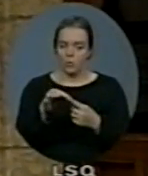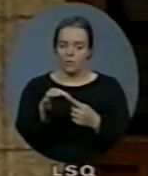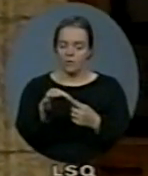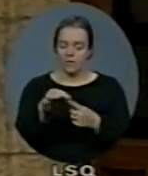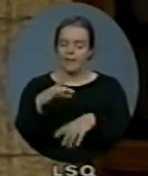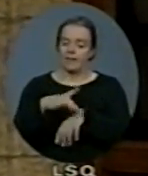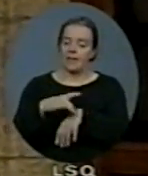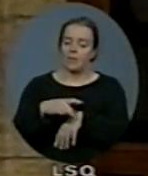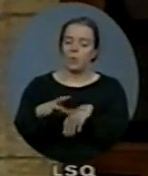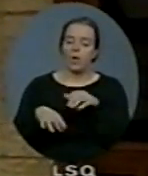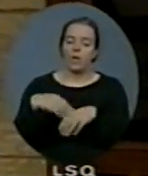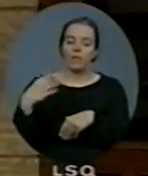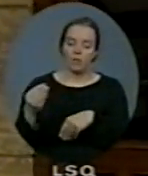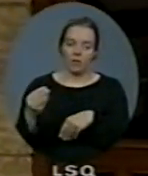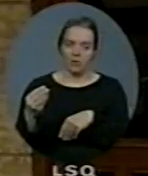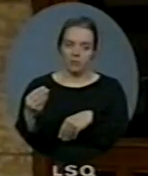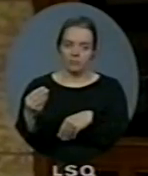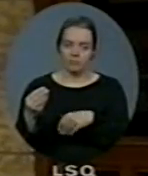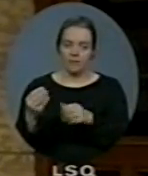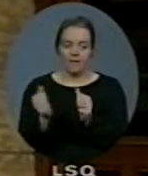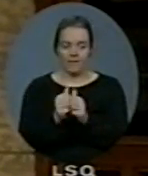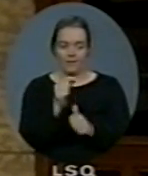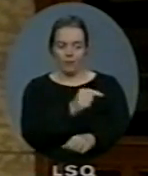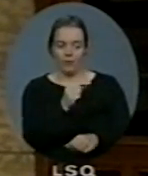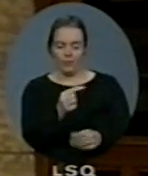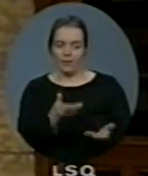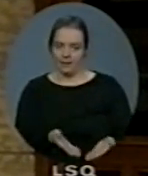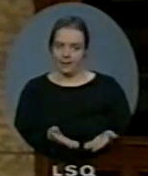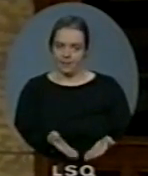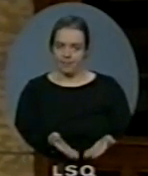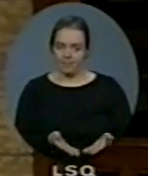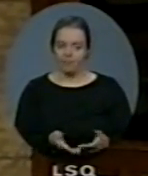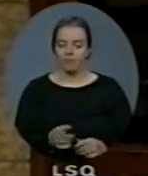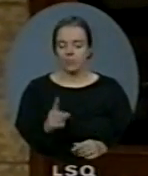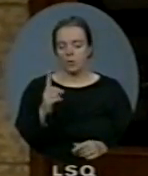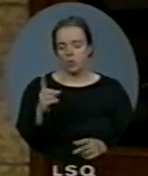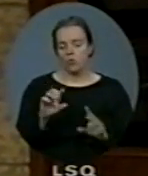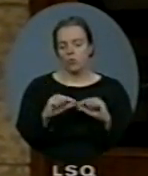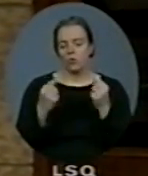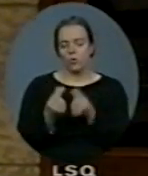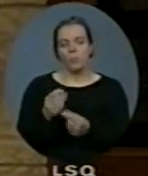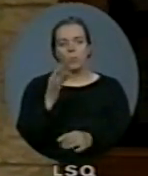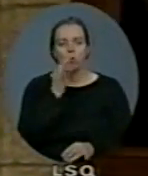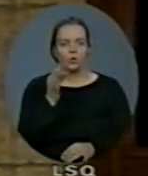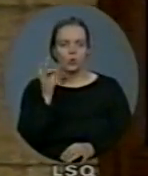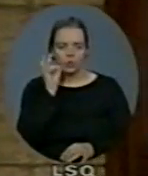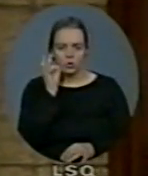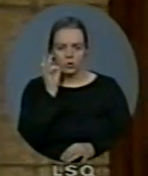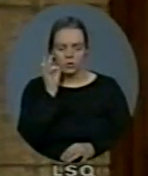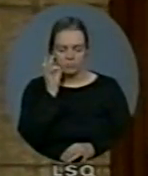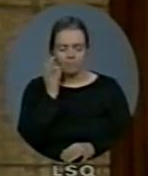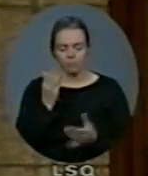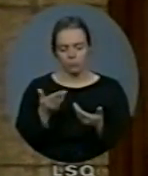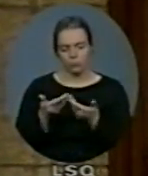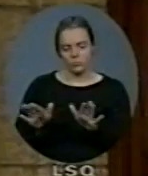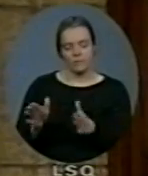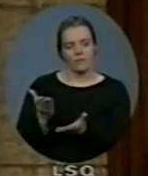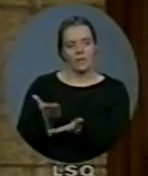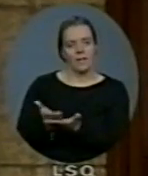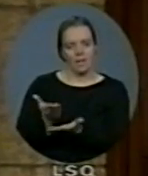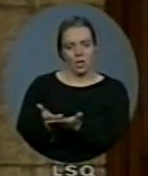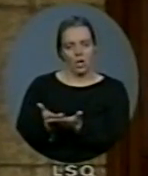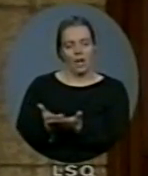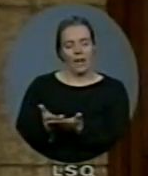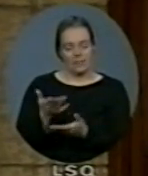that a school that they fought for 8 years, that was supposed to begin this spring, has been cancelled. Now, we've had 3 Indian